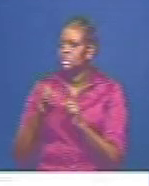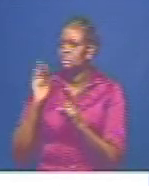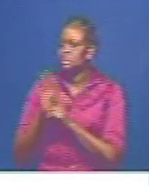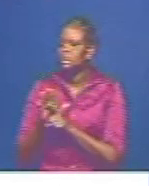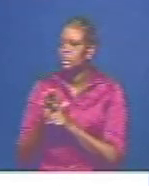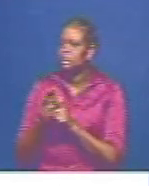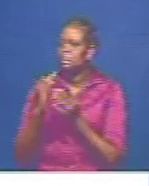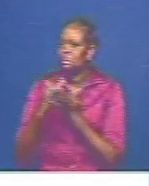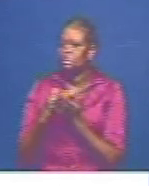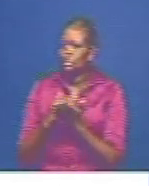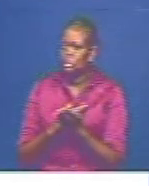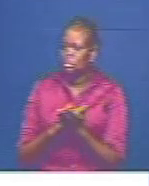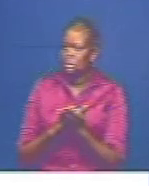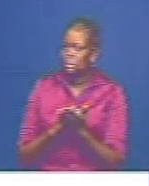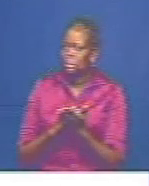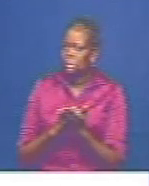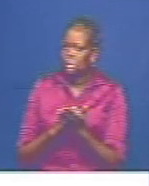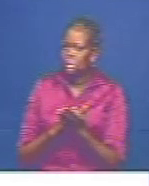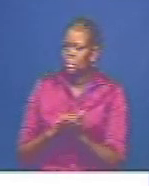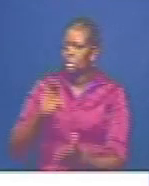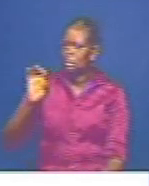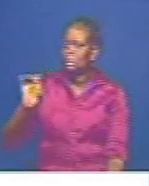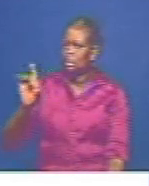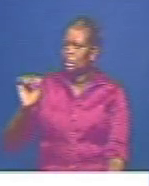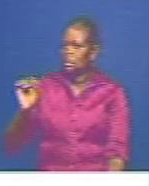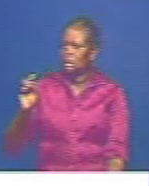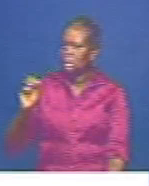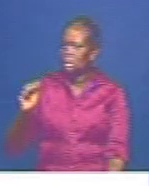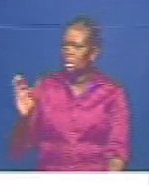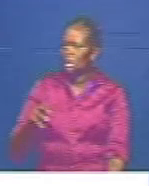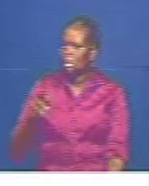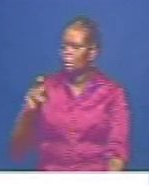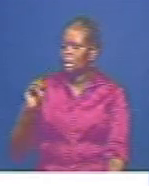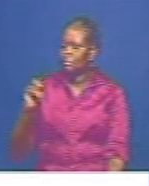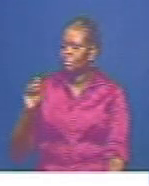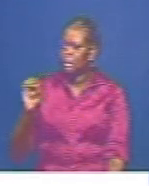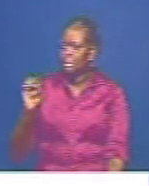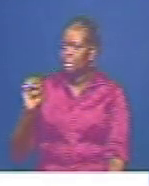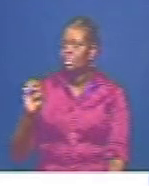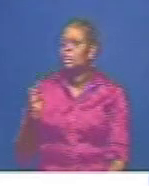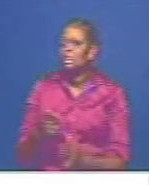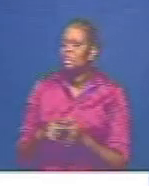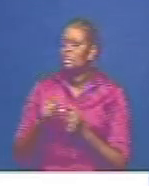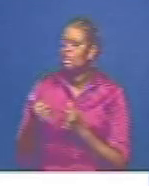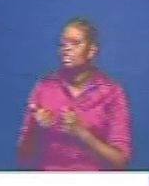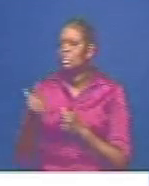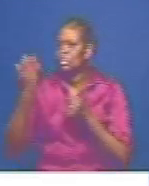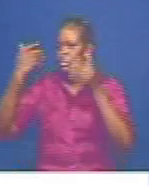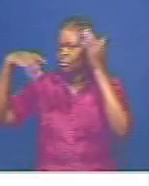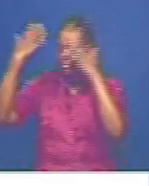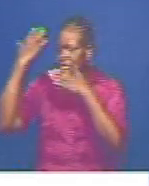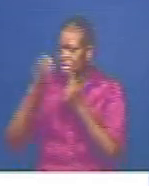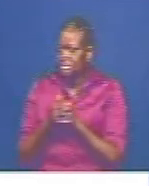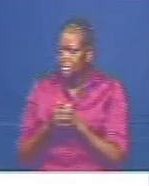a talent mentorship program in Eldama Ravine called Wenyewe Poetry. Mm-hmm. I also did a talent development program in Egerton University known as Foursome, specifically